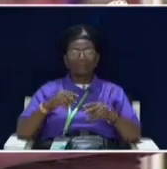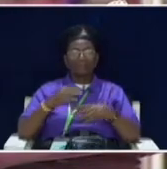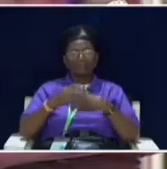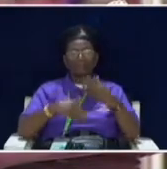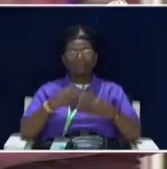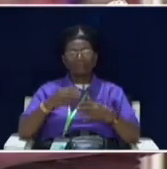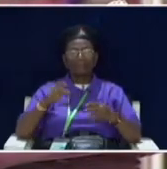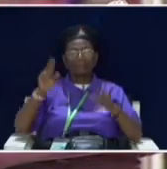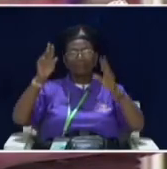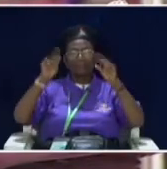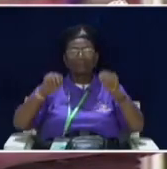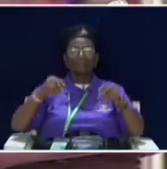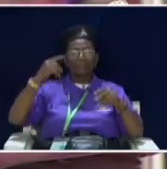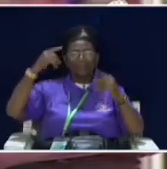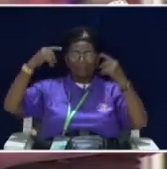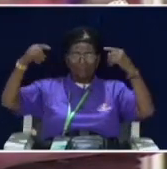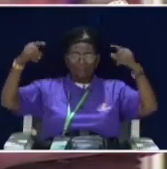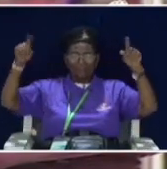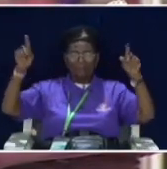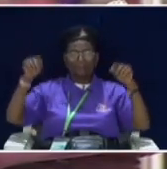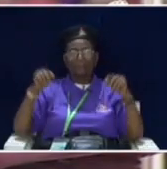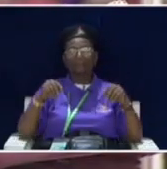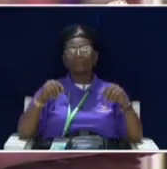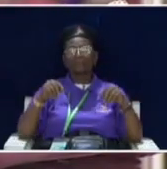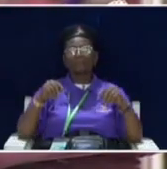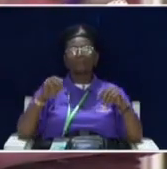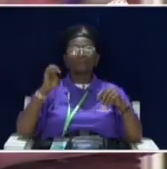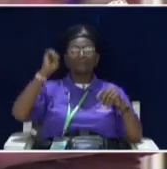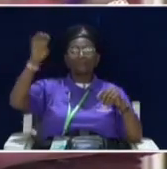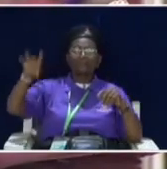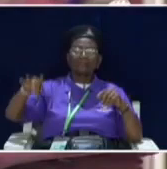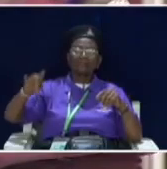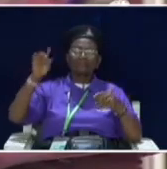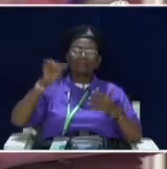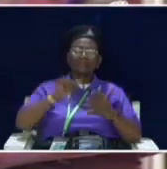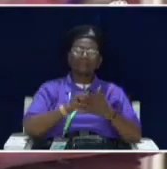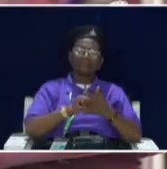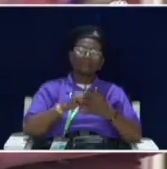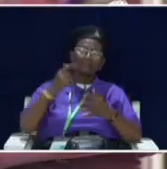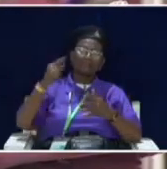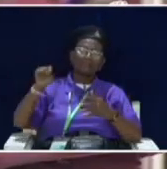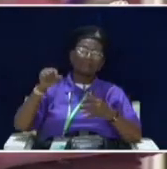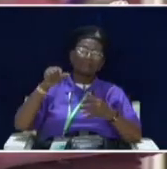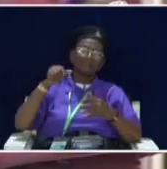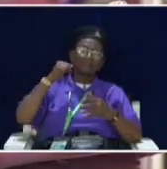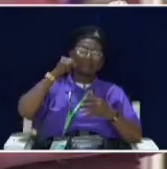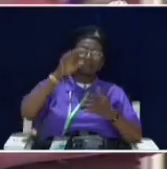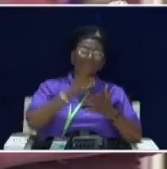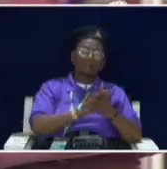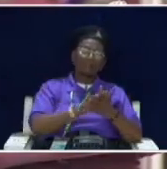success. And he has discovered that the wife is a witch.